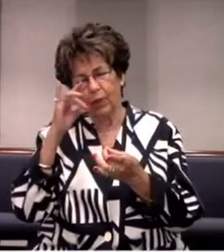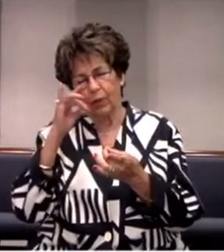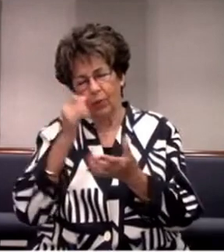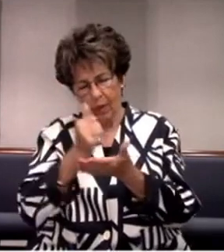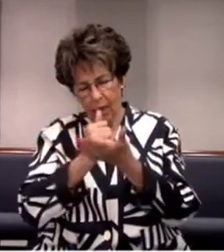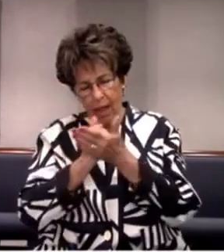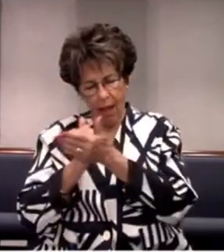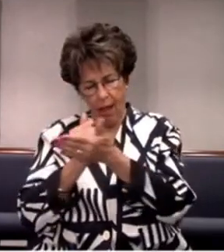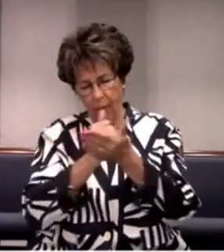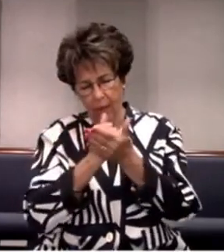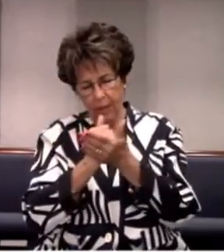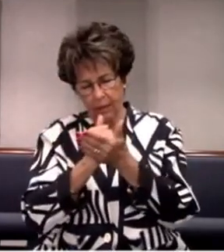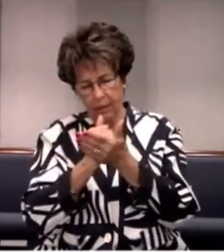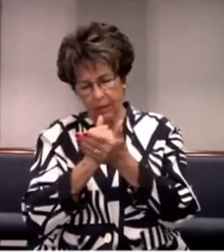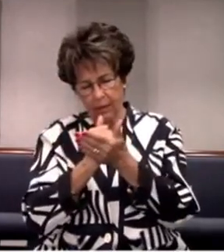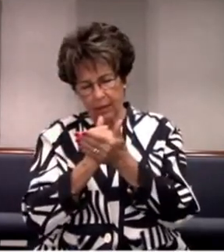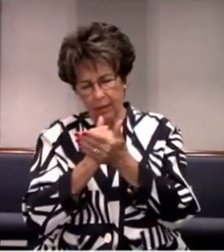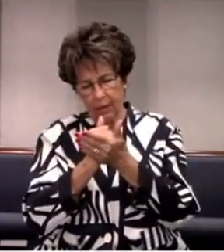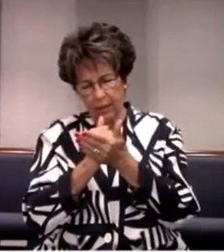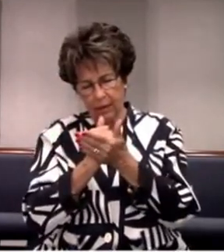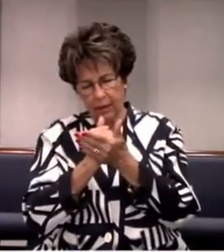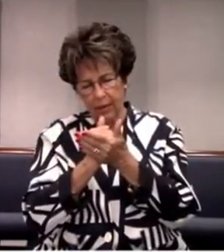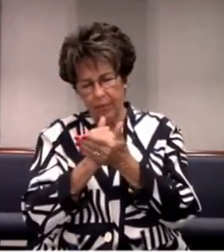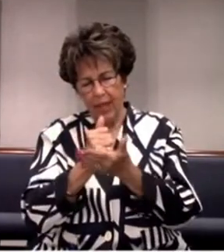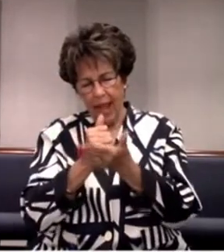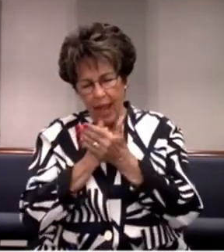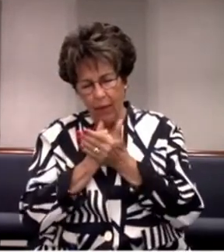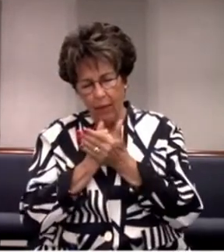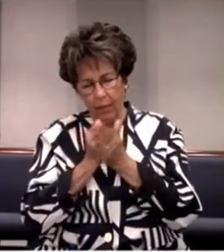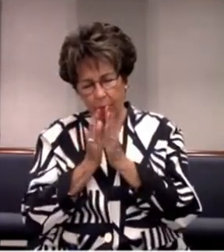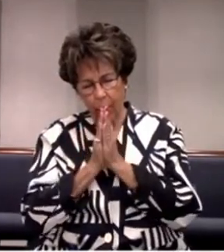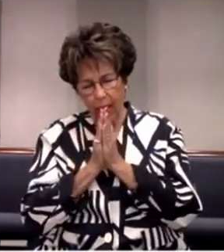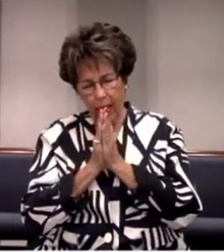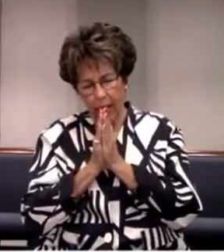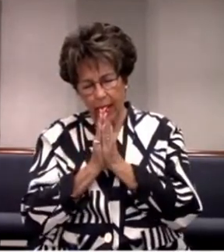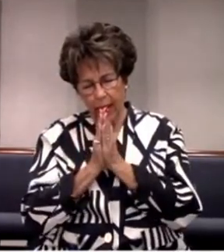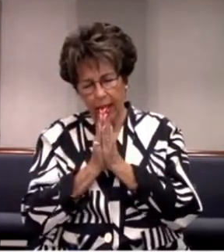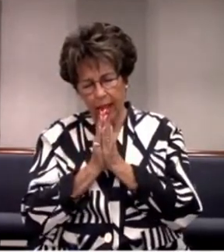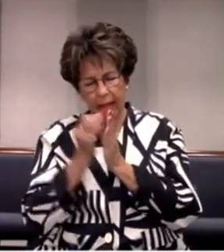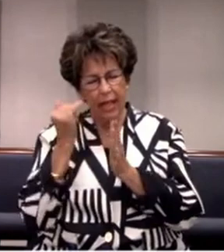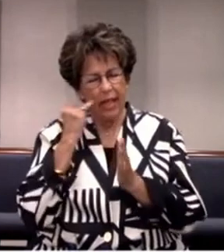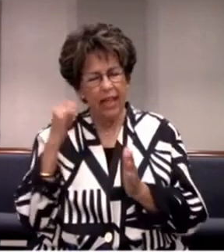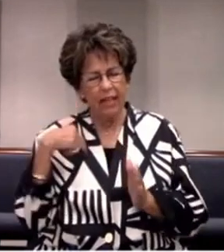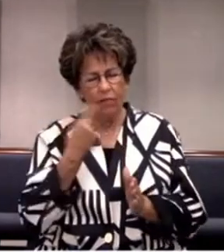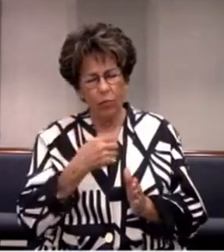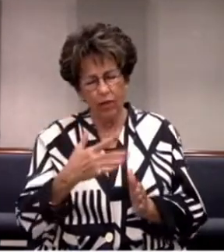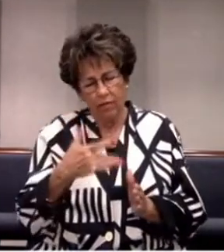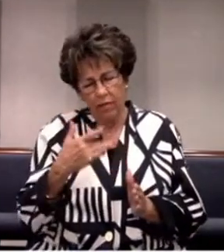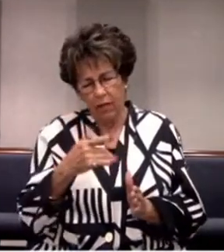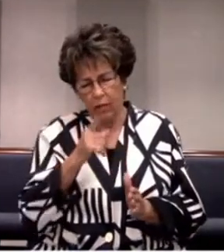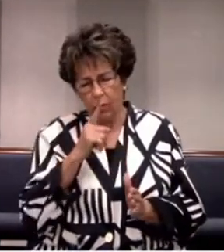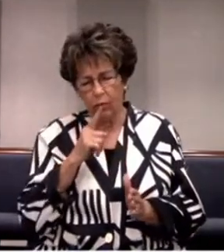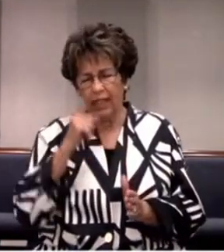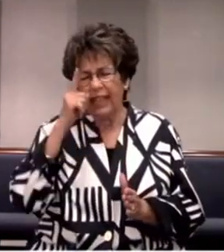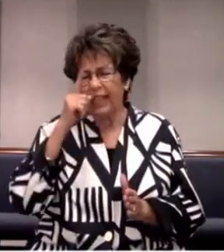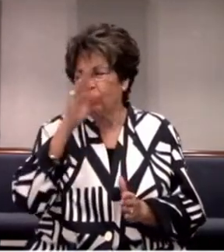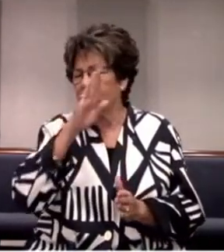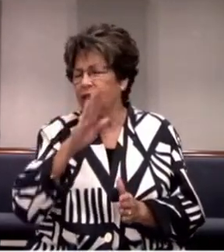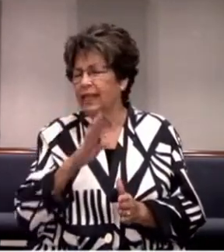pray, the Holy Spirit of God will help me pray. For those of us that feel lonely, he'll never leave me nor forsake